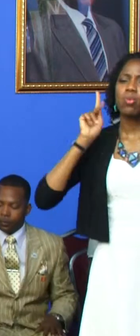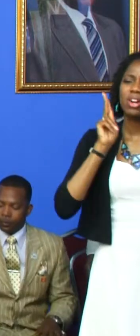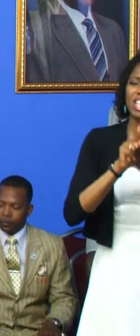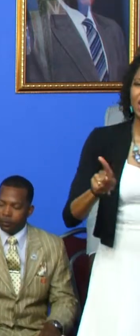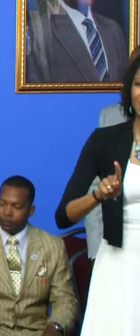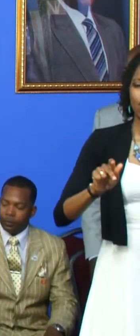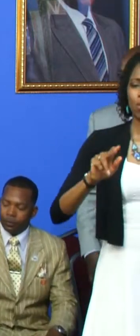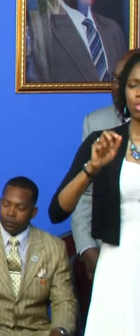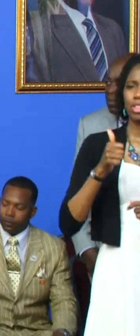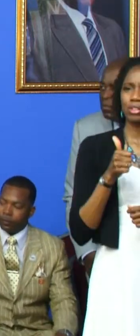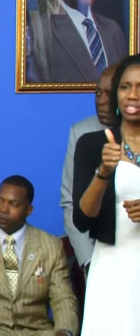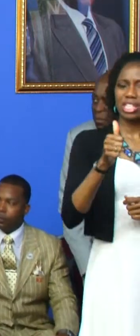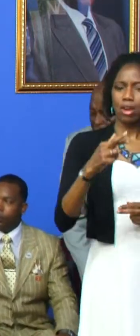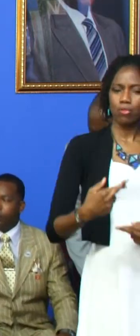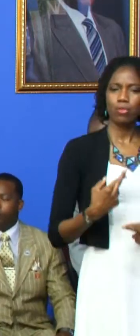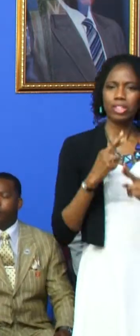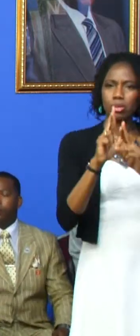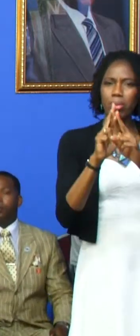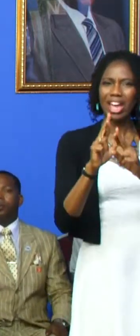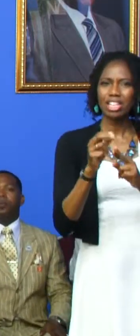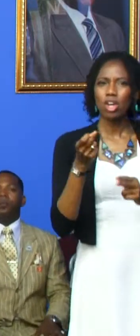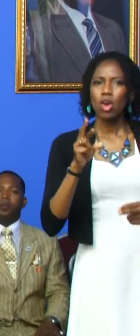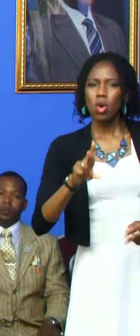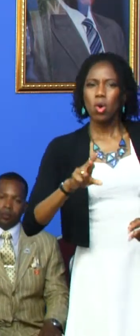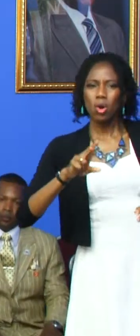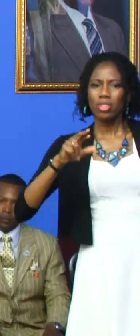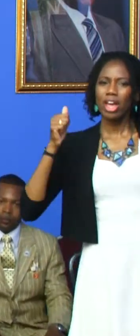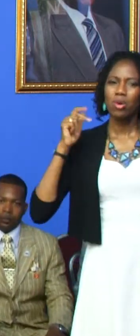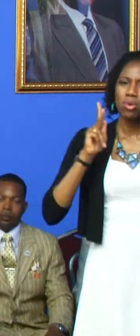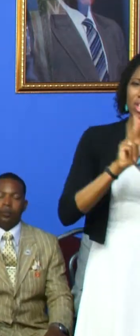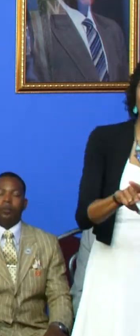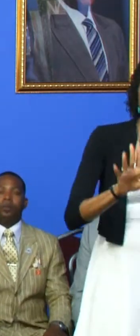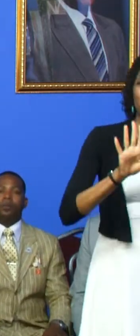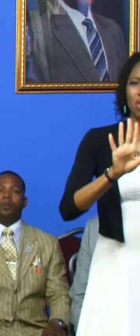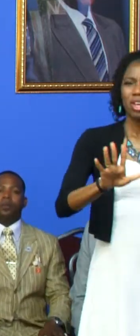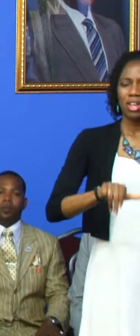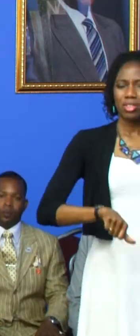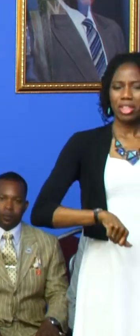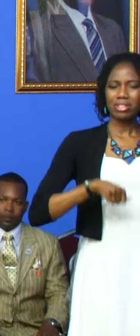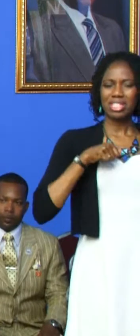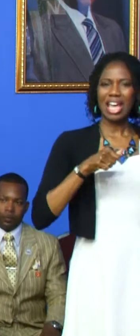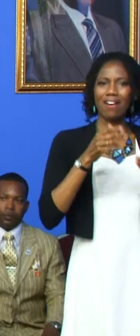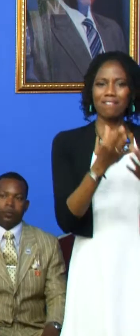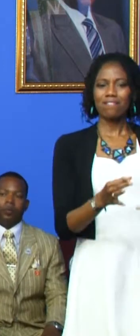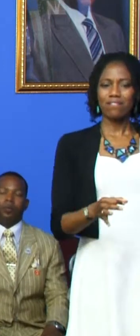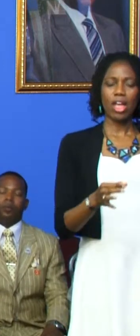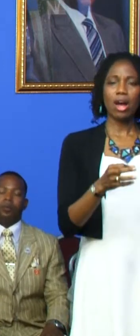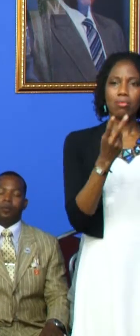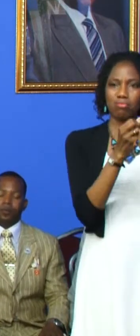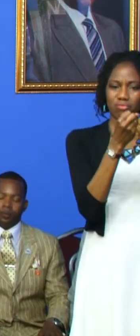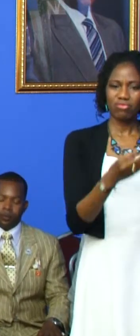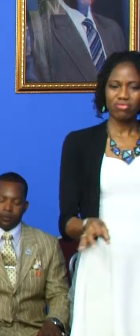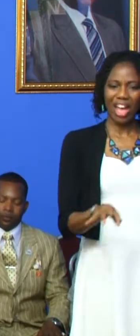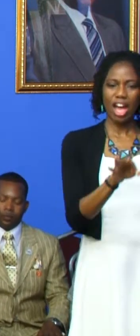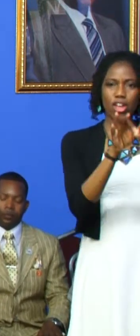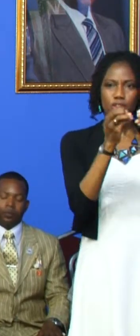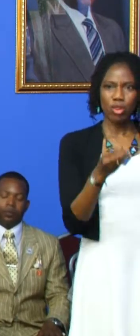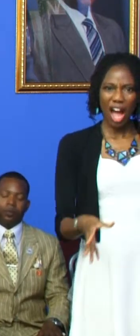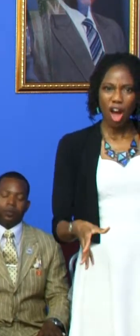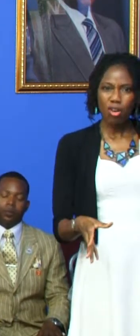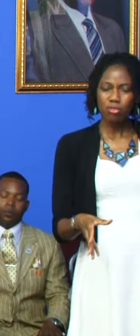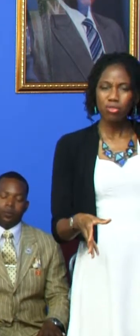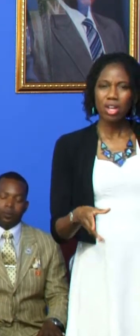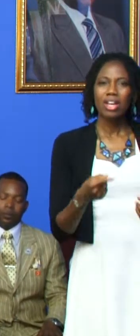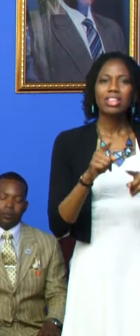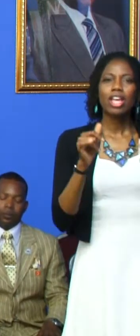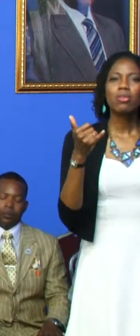make me some music that'll beat down their self-value. They're playing the music, and you're bowing